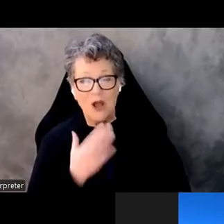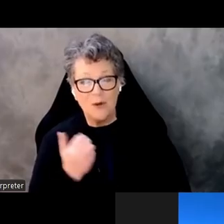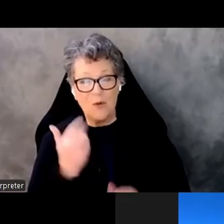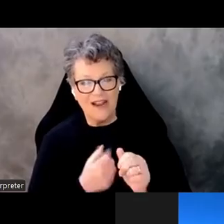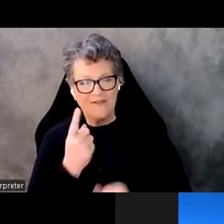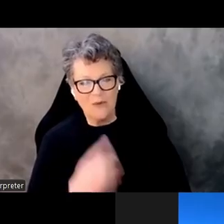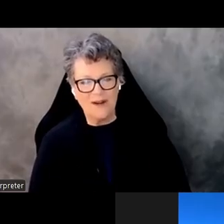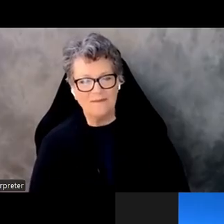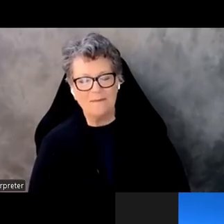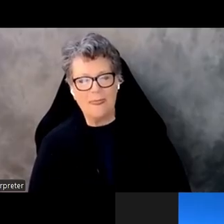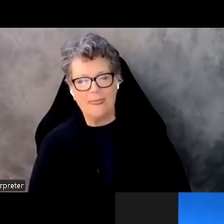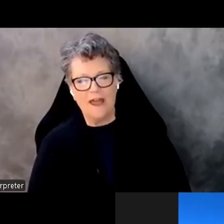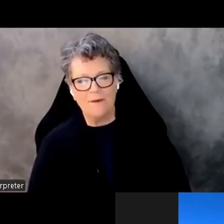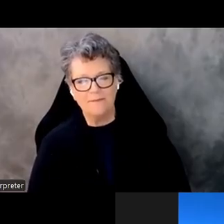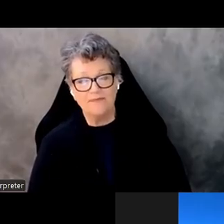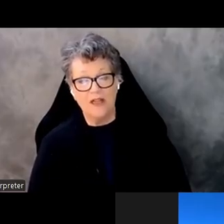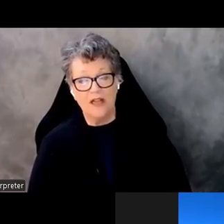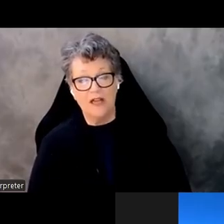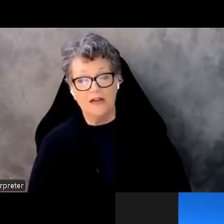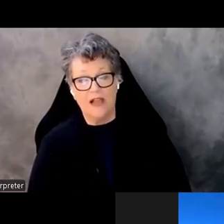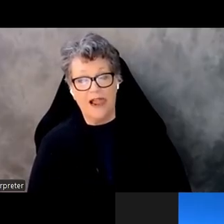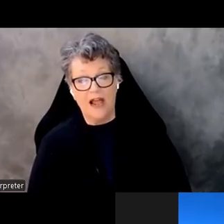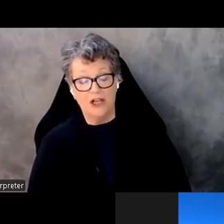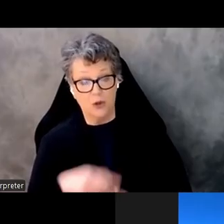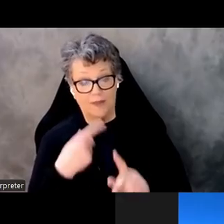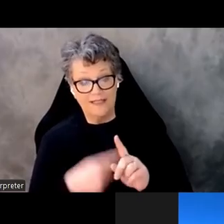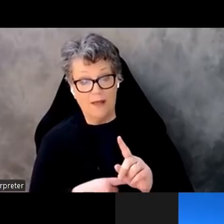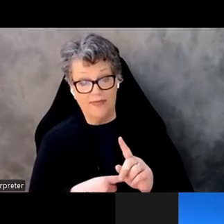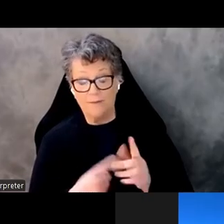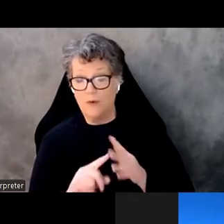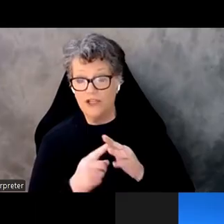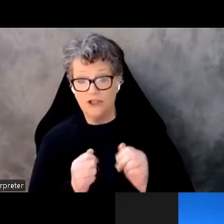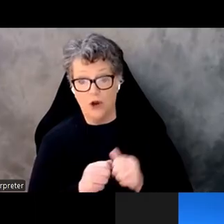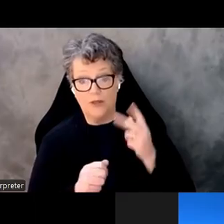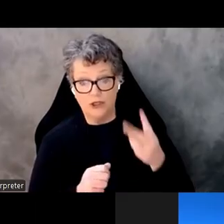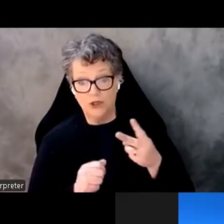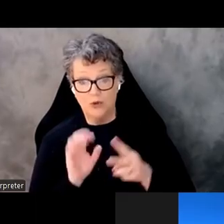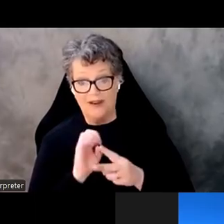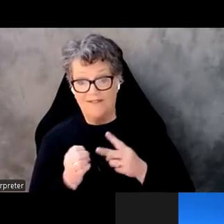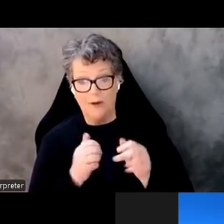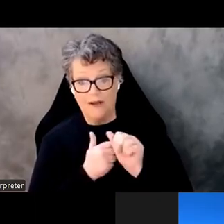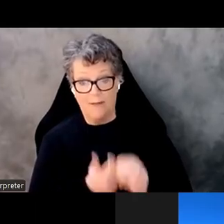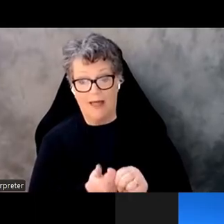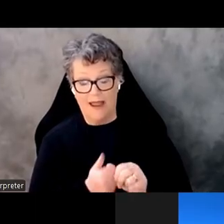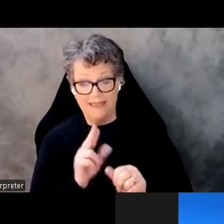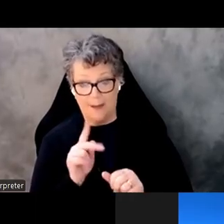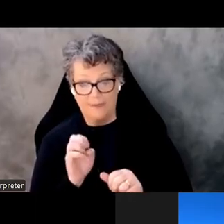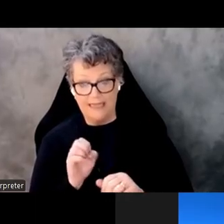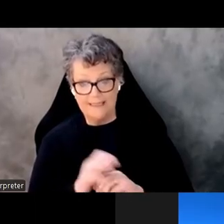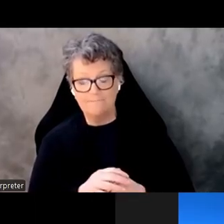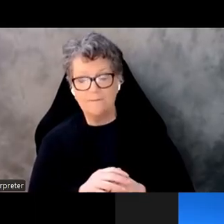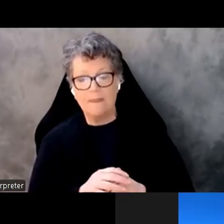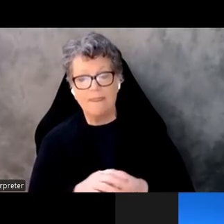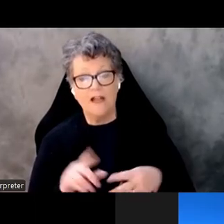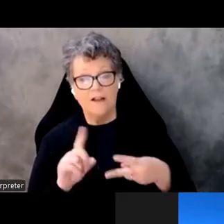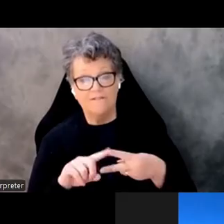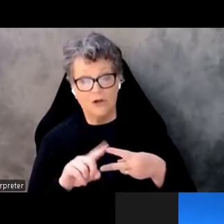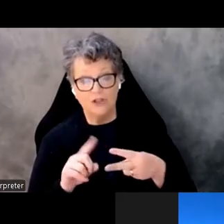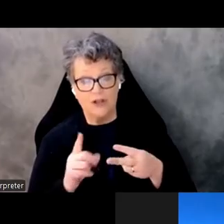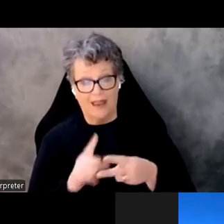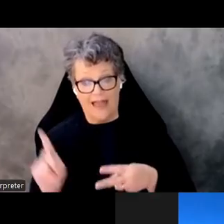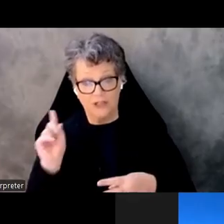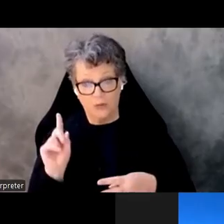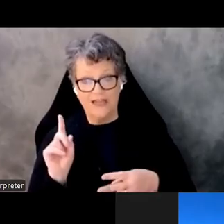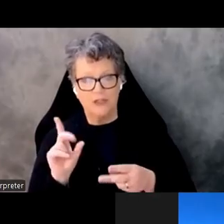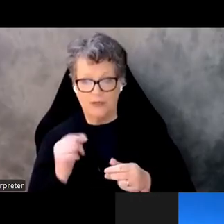everyone. So this month, I wanted to start with 2 environmental compliance related updates. First, last week, as